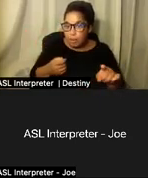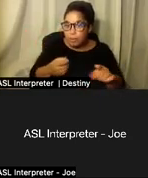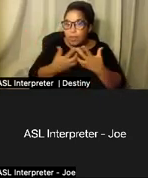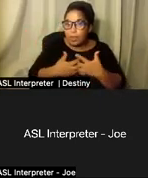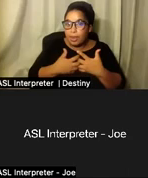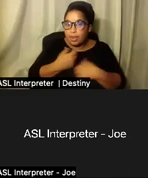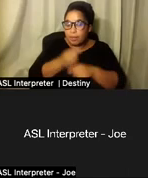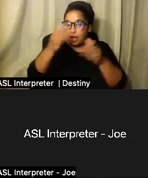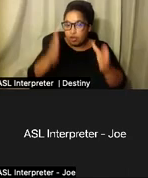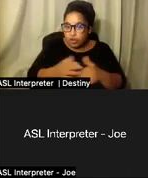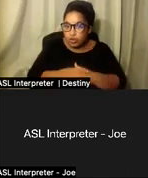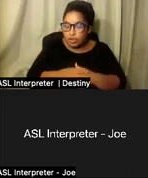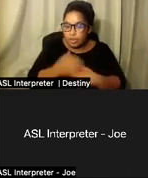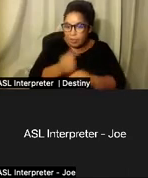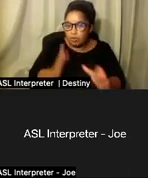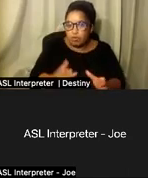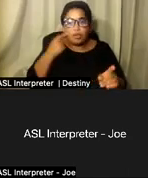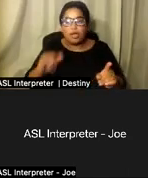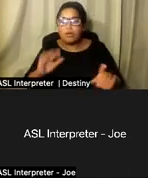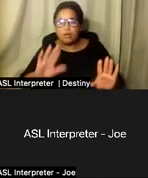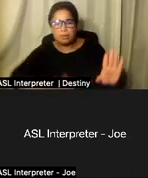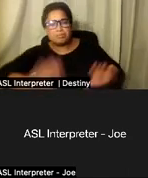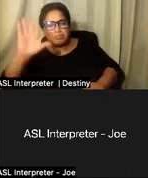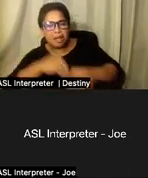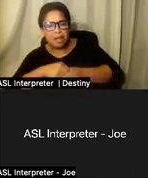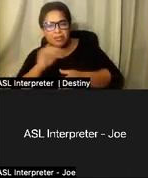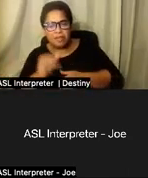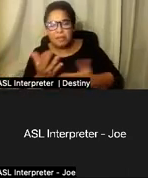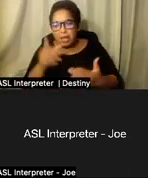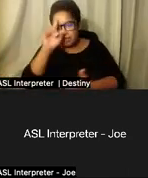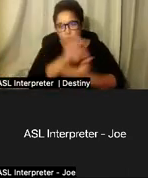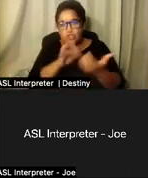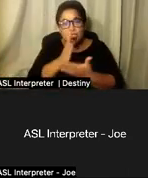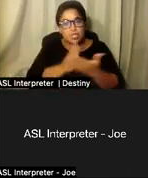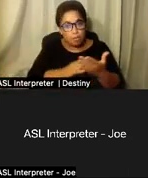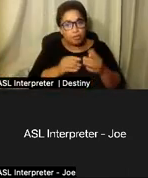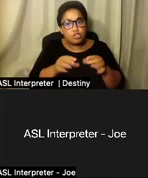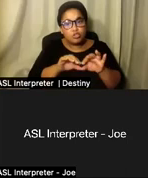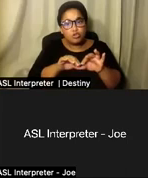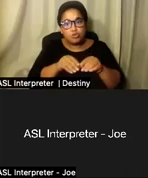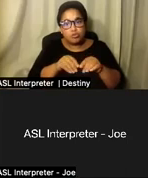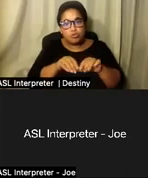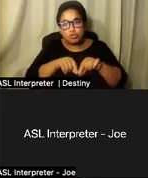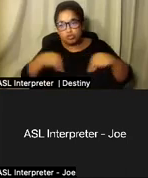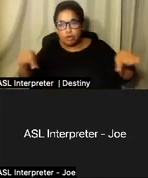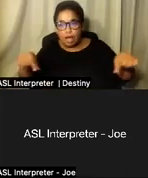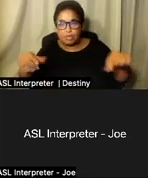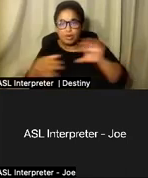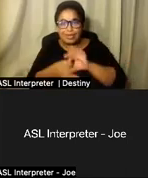manufacturer. And let me just step in on that part because that might be confused. There are straps that come with